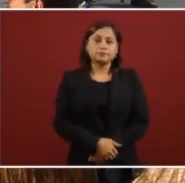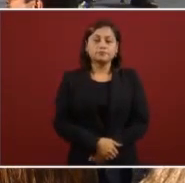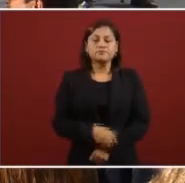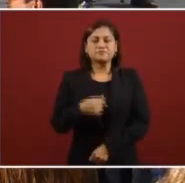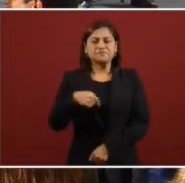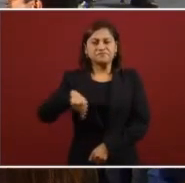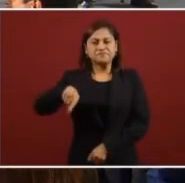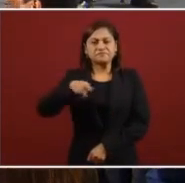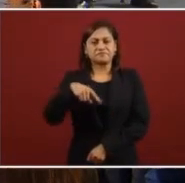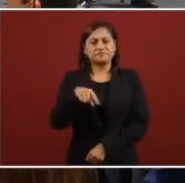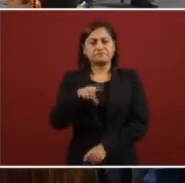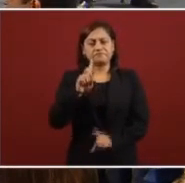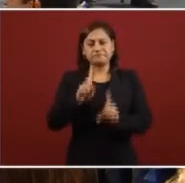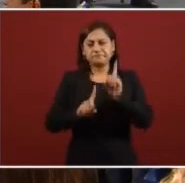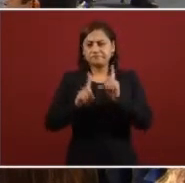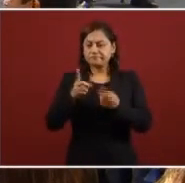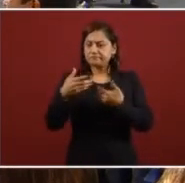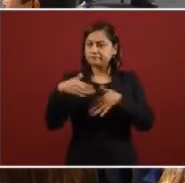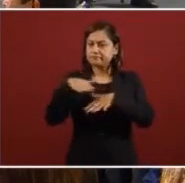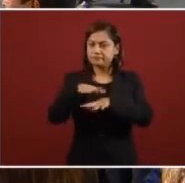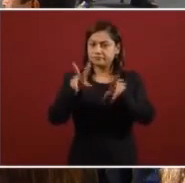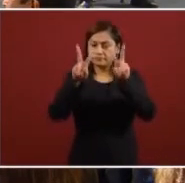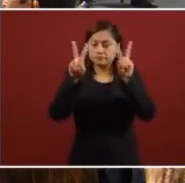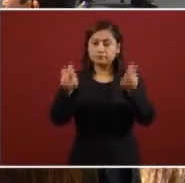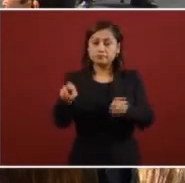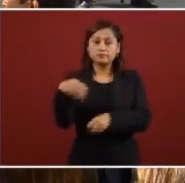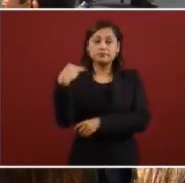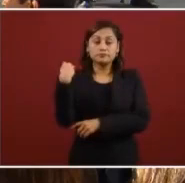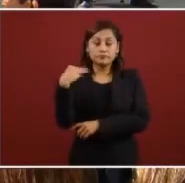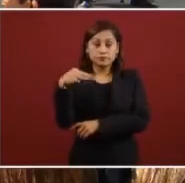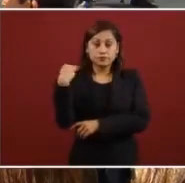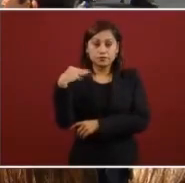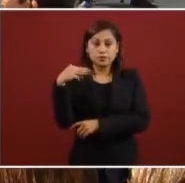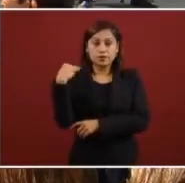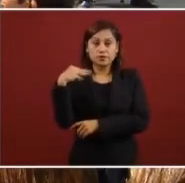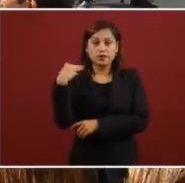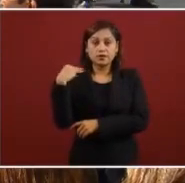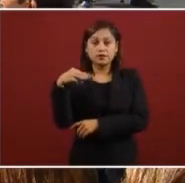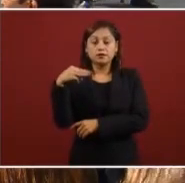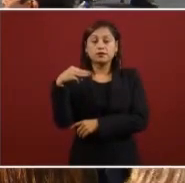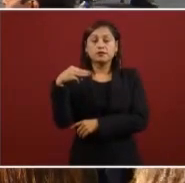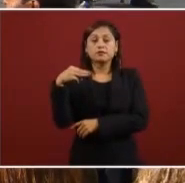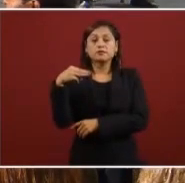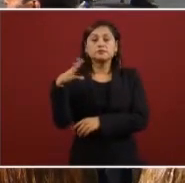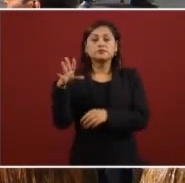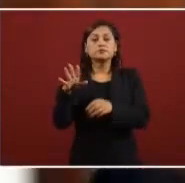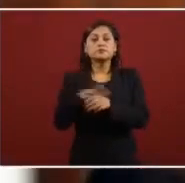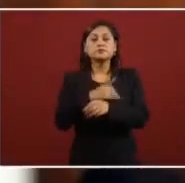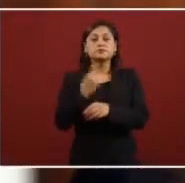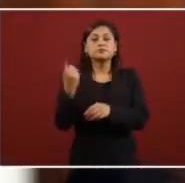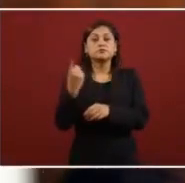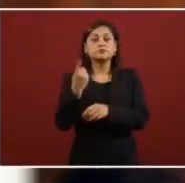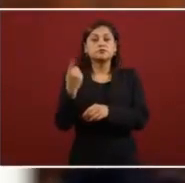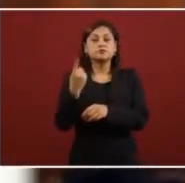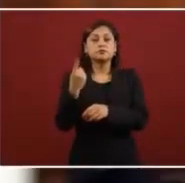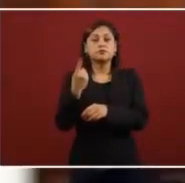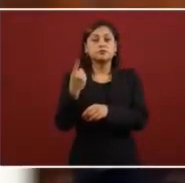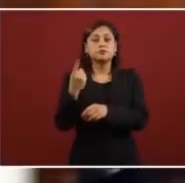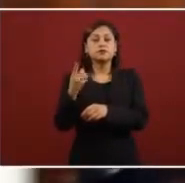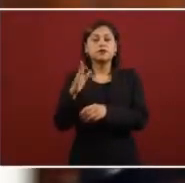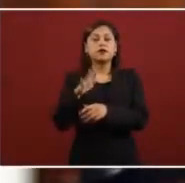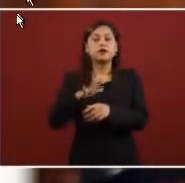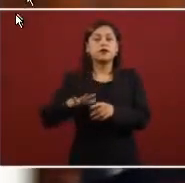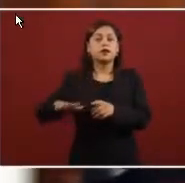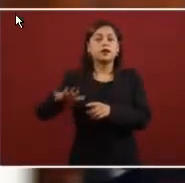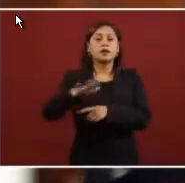unsettling regarding Michoacán, regarding the matter a